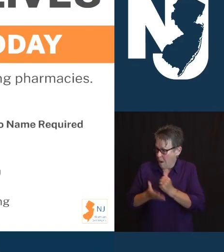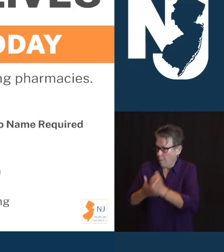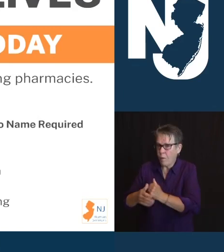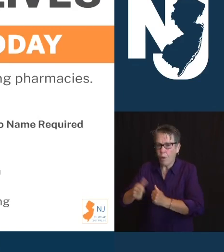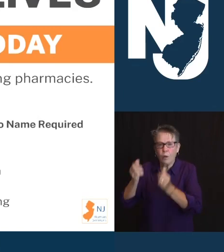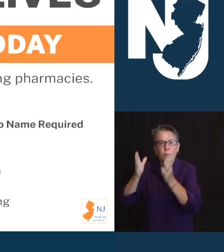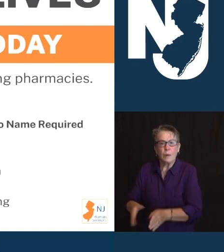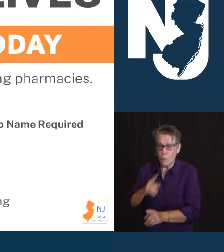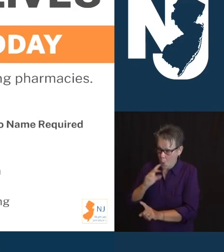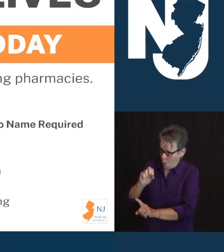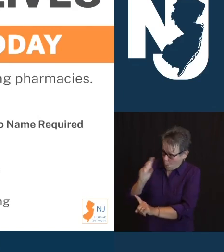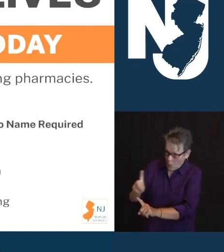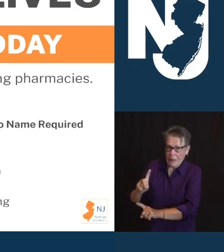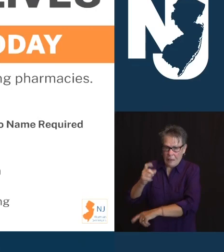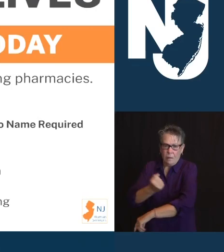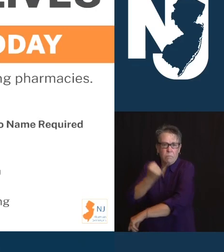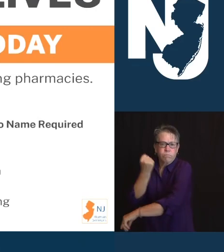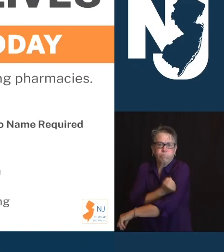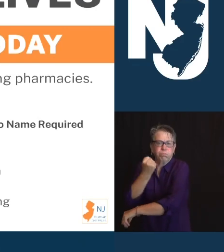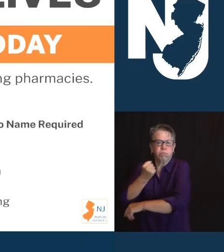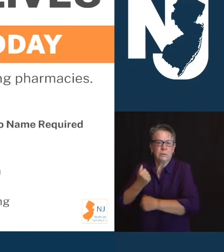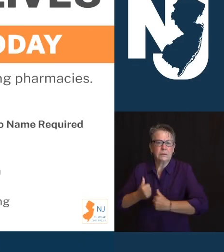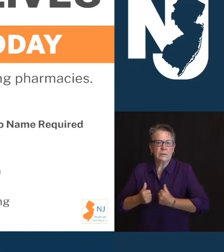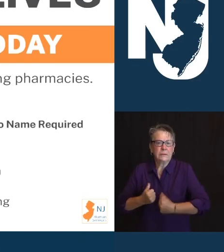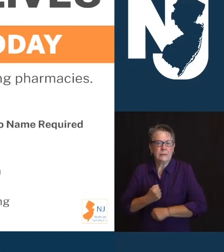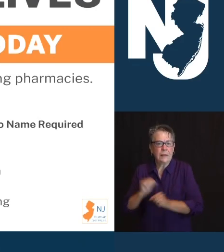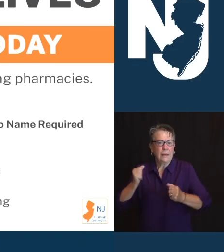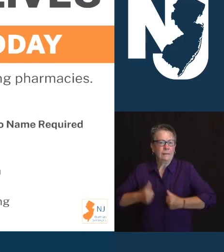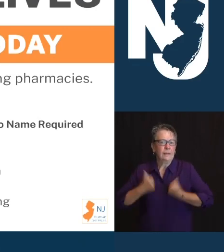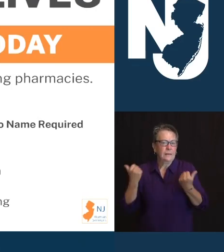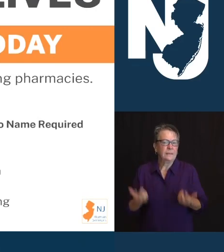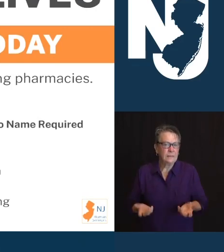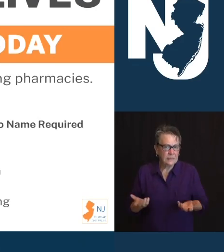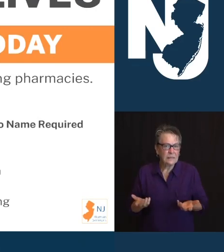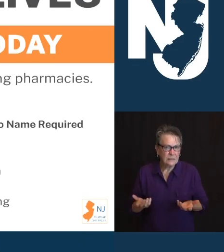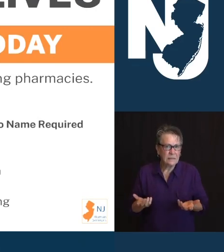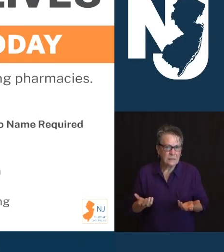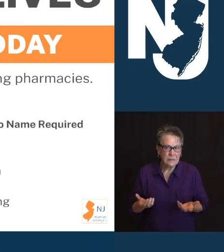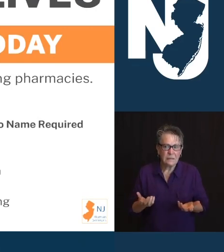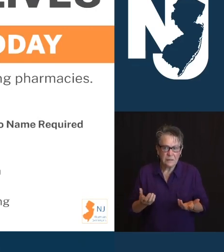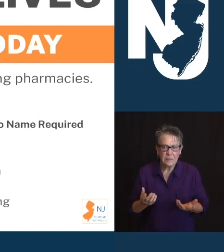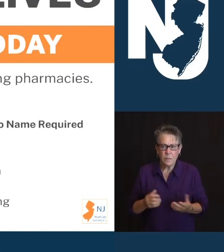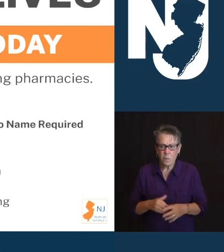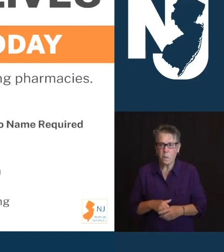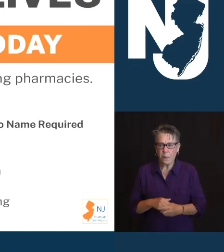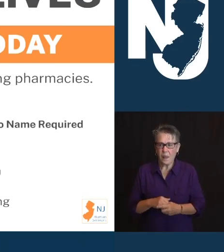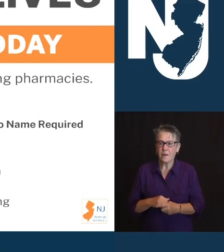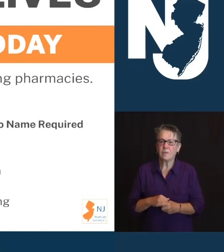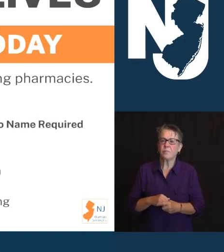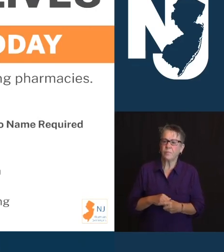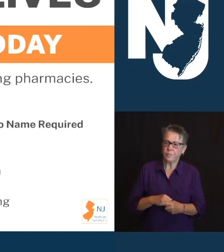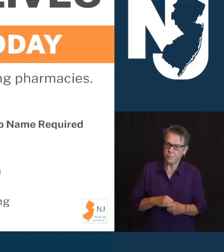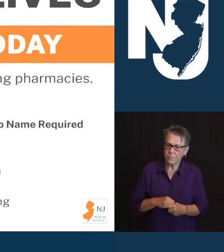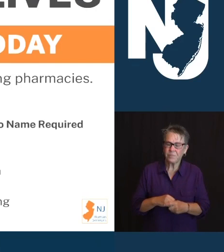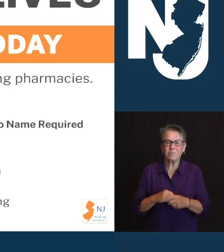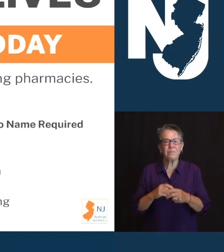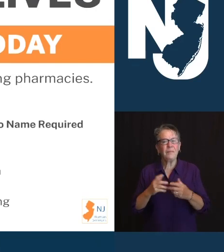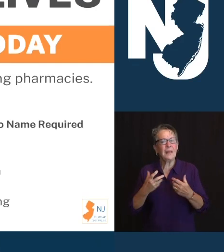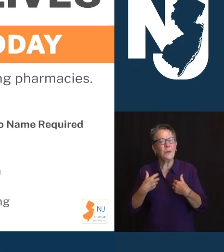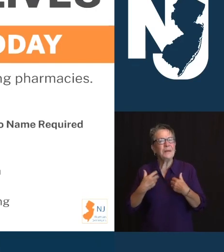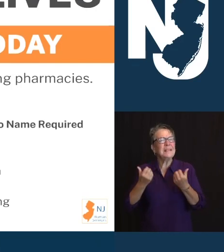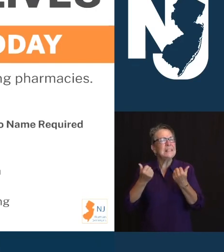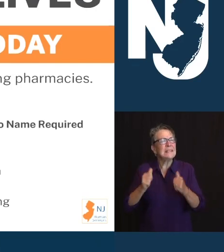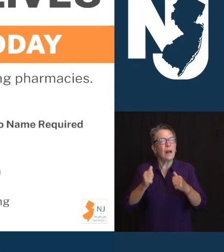curb our opioid epidemic have not stopped. And again, I thank Commissioner Johnson and all of our partners for their effort to make this